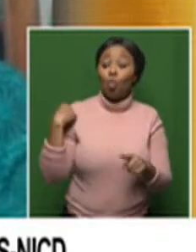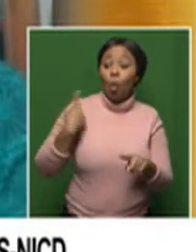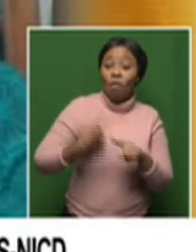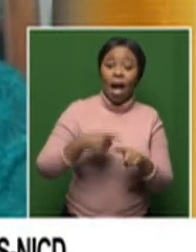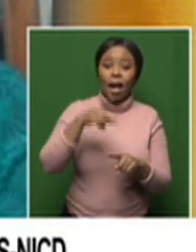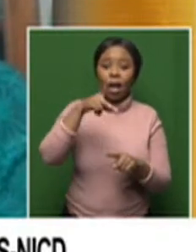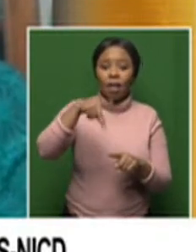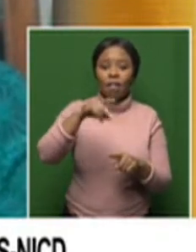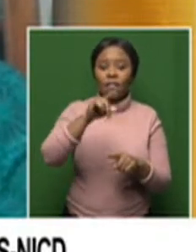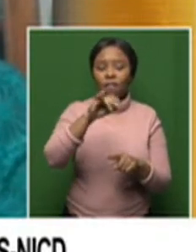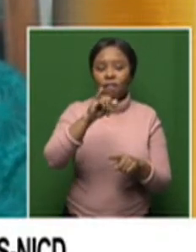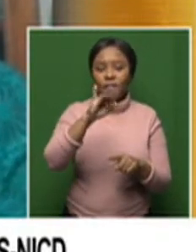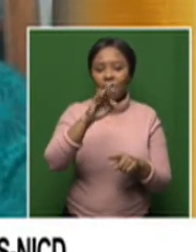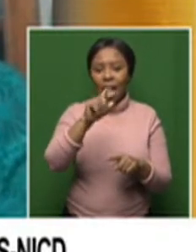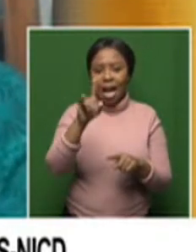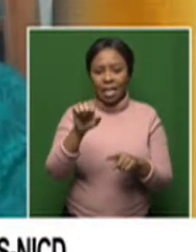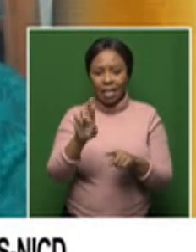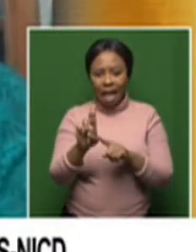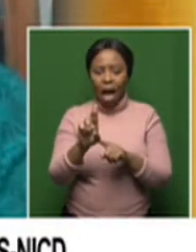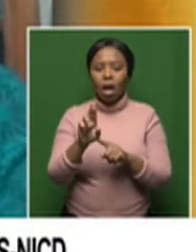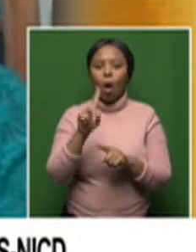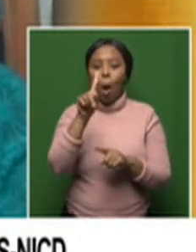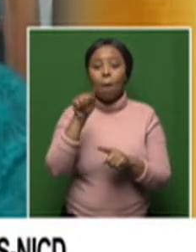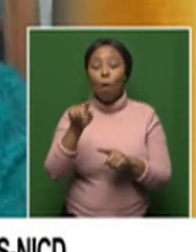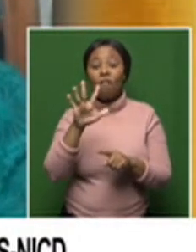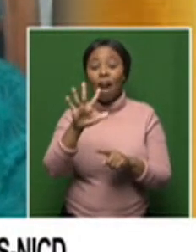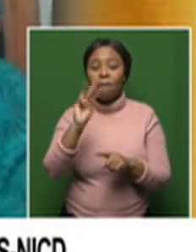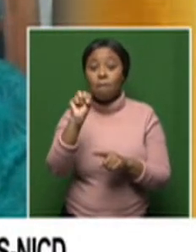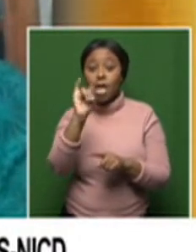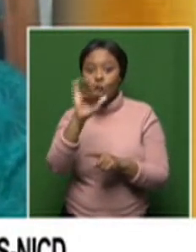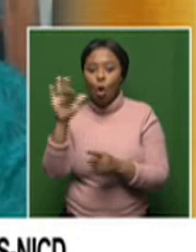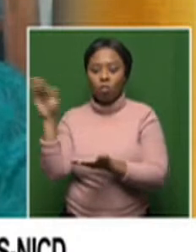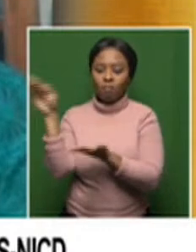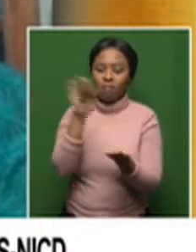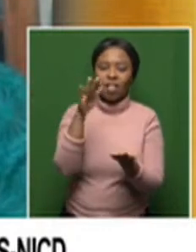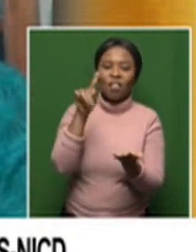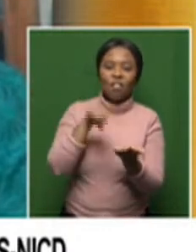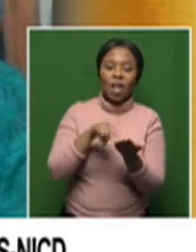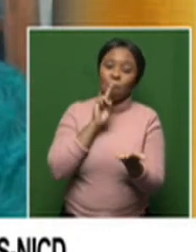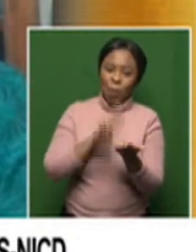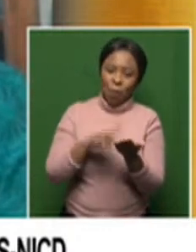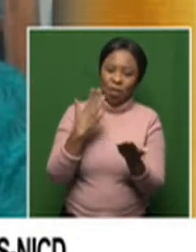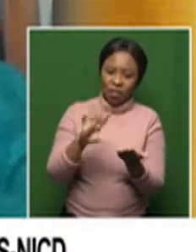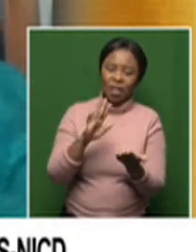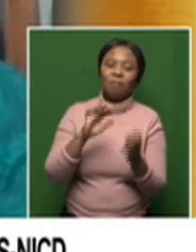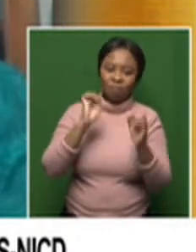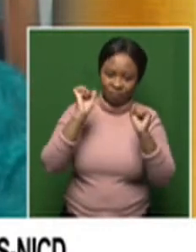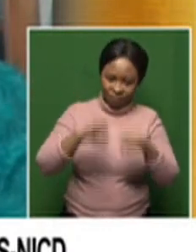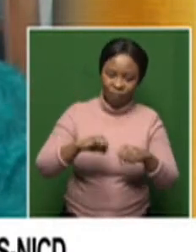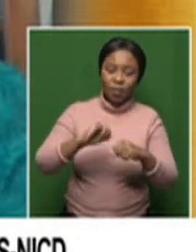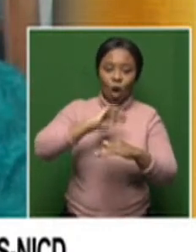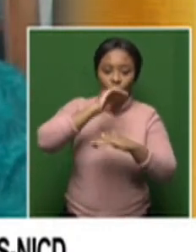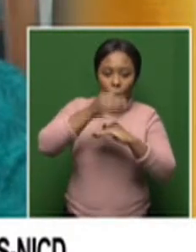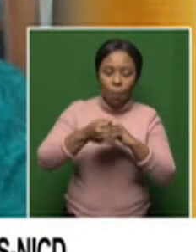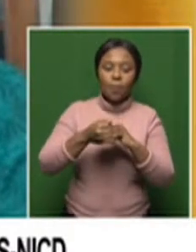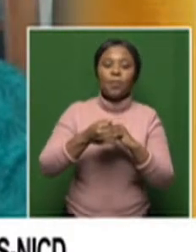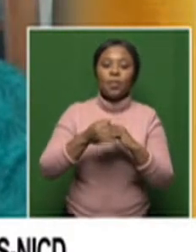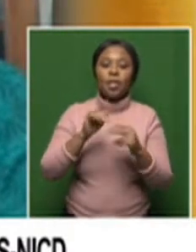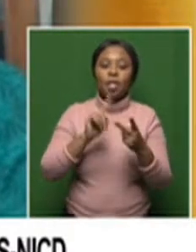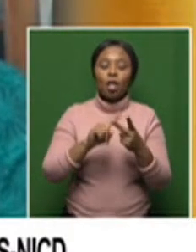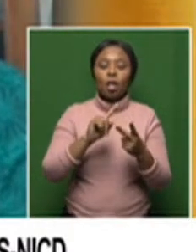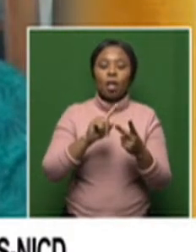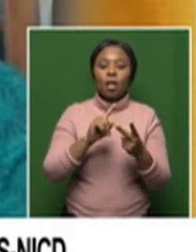nearly 4.5 million doses as promised in quarter two. They have also committed just over 15.5